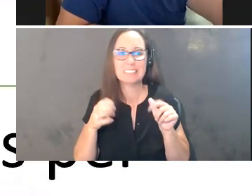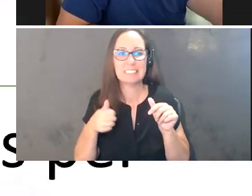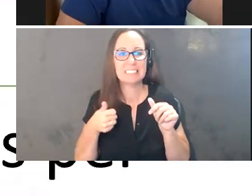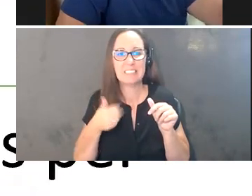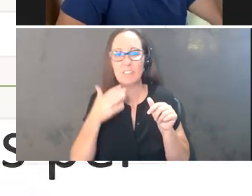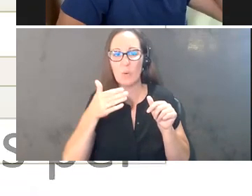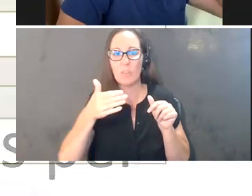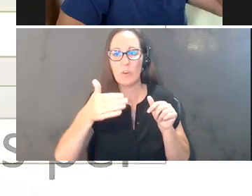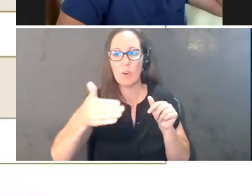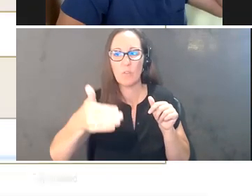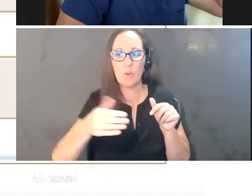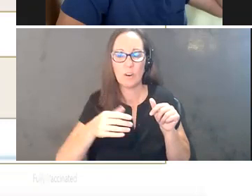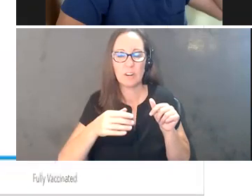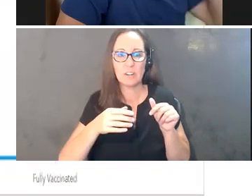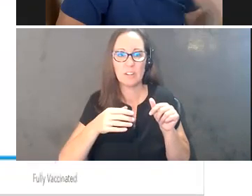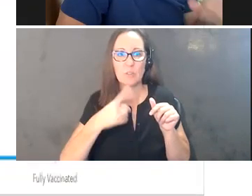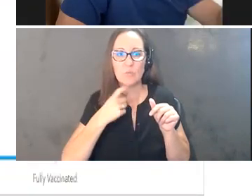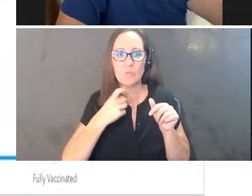Go forward.